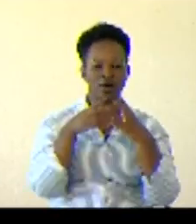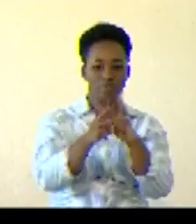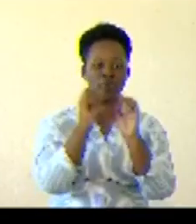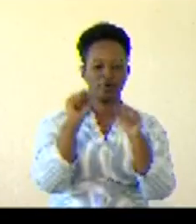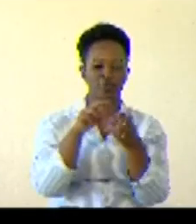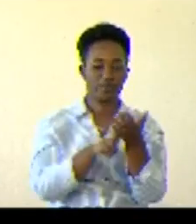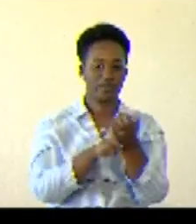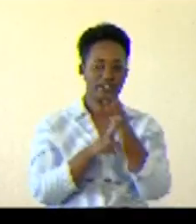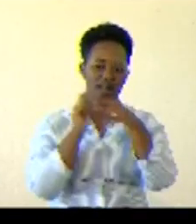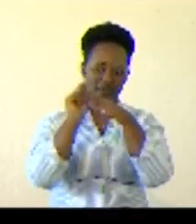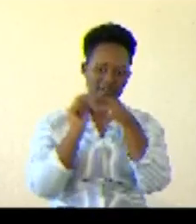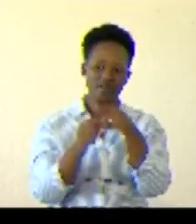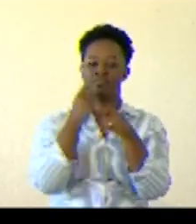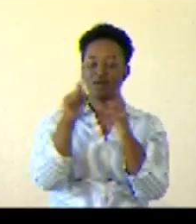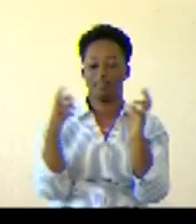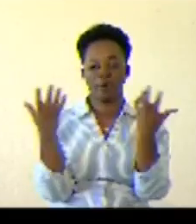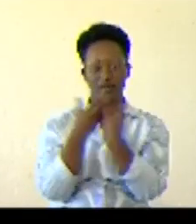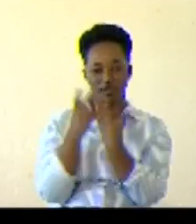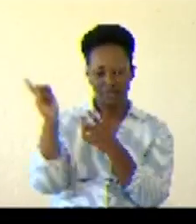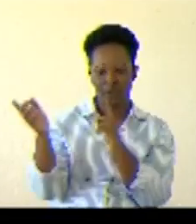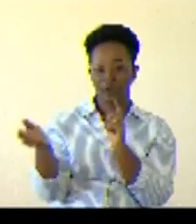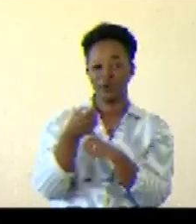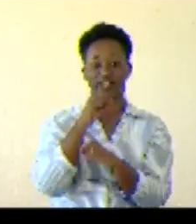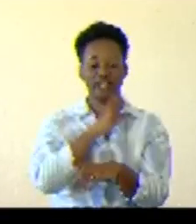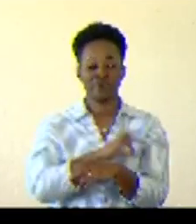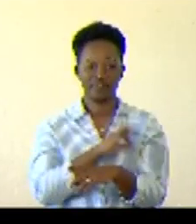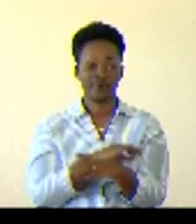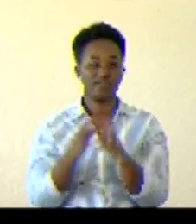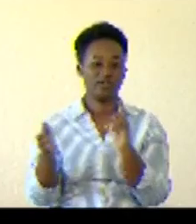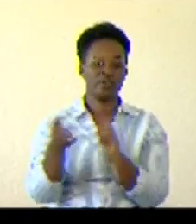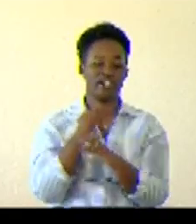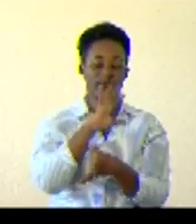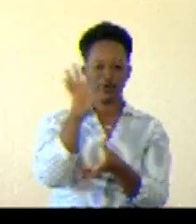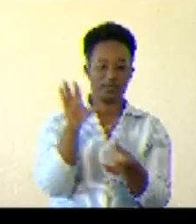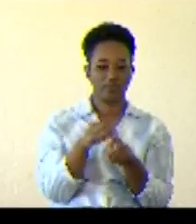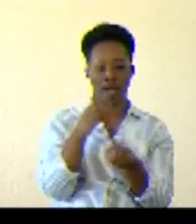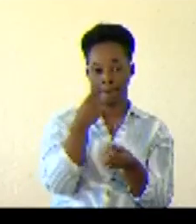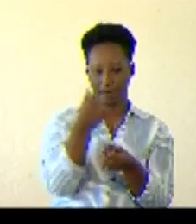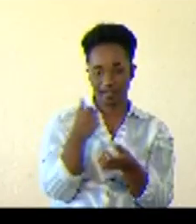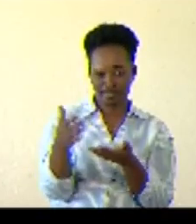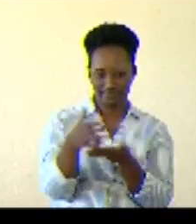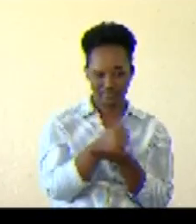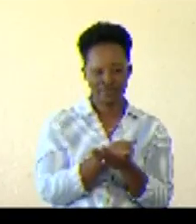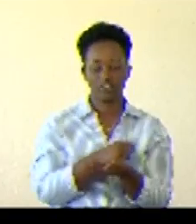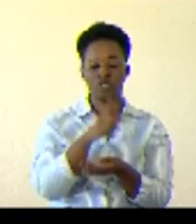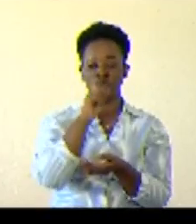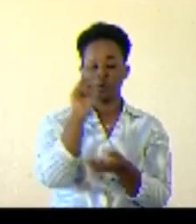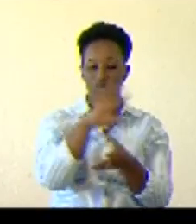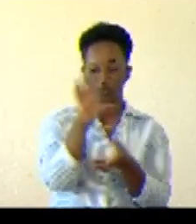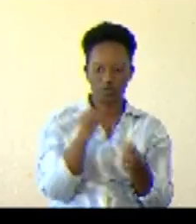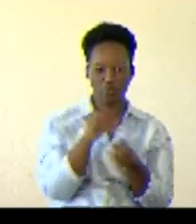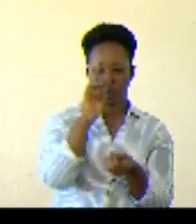fractions. So you have to relate this. To get profit, get total amount of money generated, total revenue, which you get by